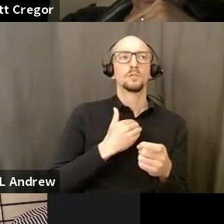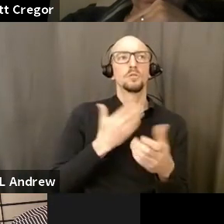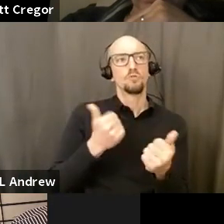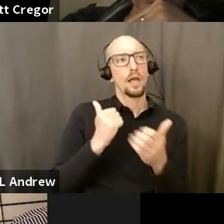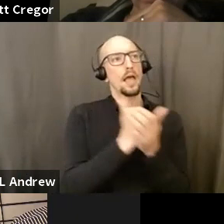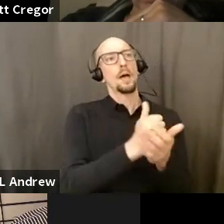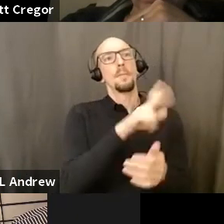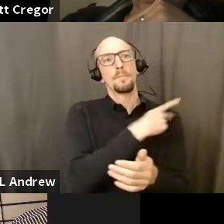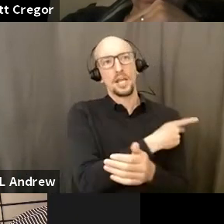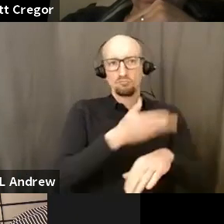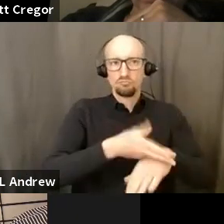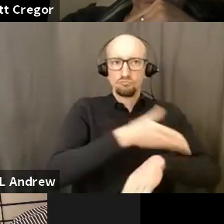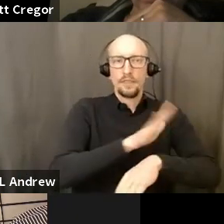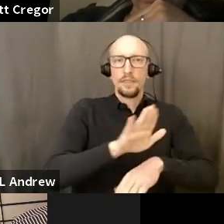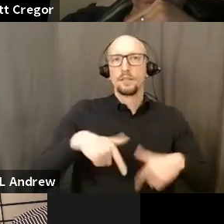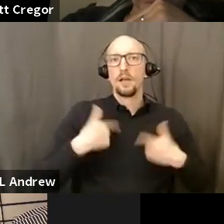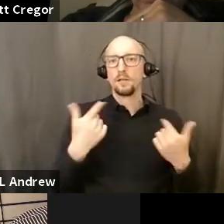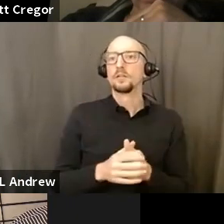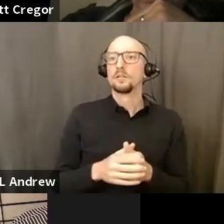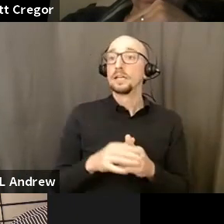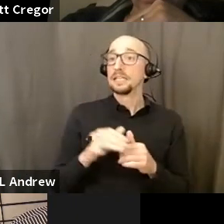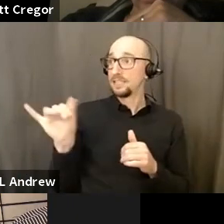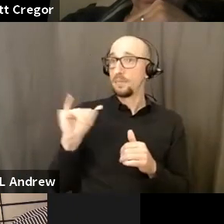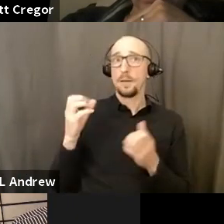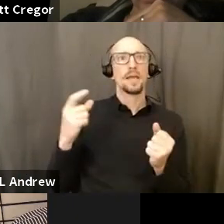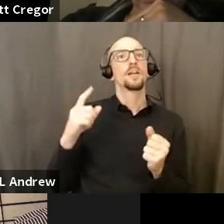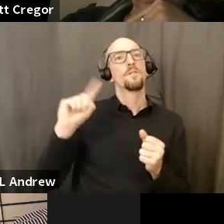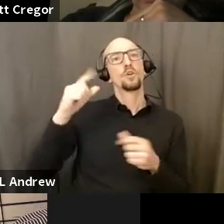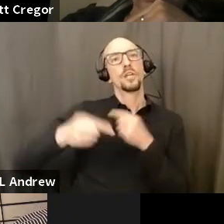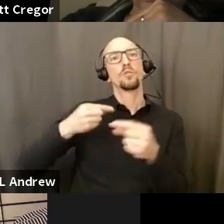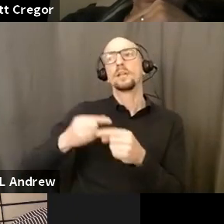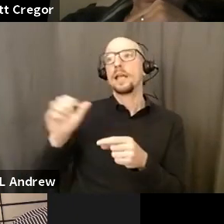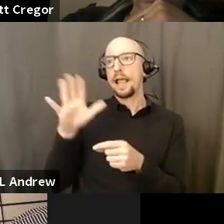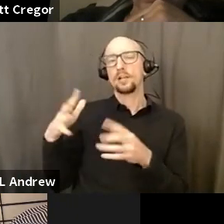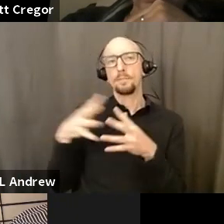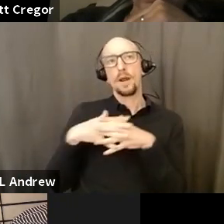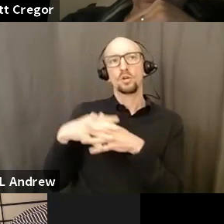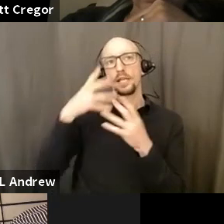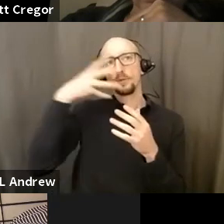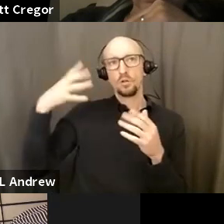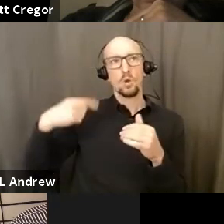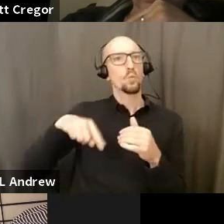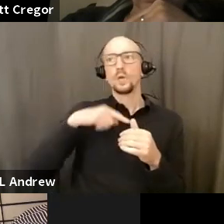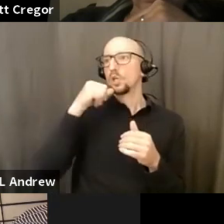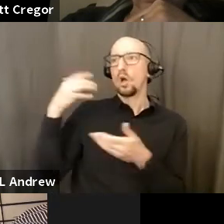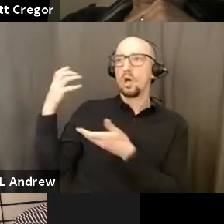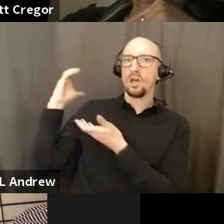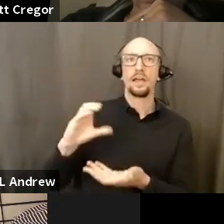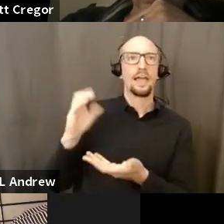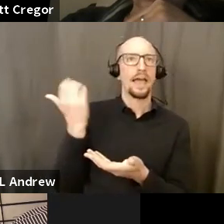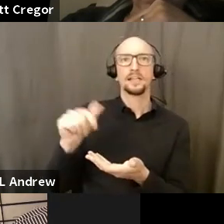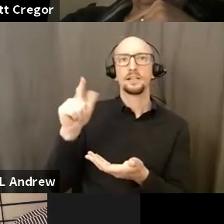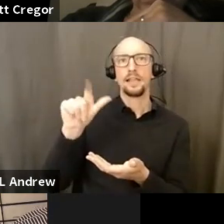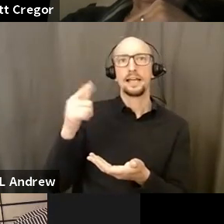lives. Similar to most first-generation Asian American immigrants, we do not inherit any legacies from